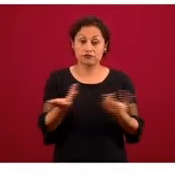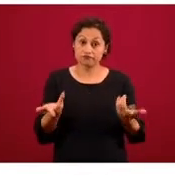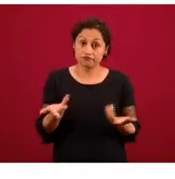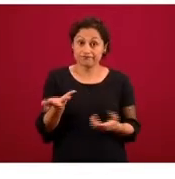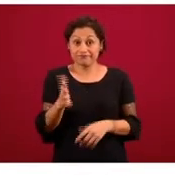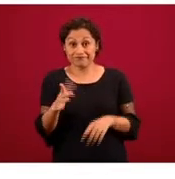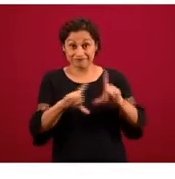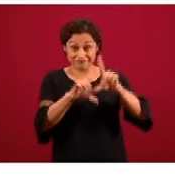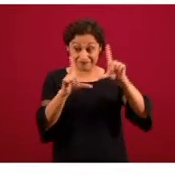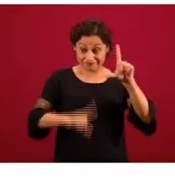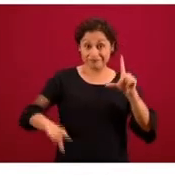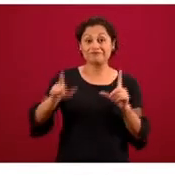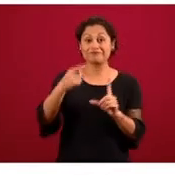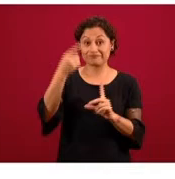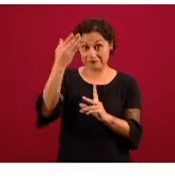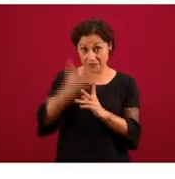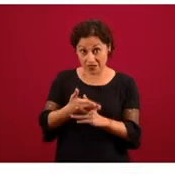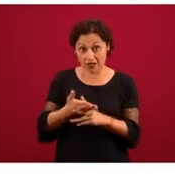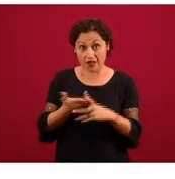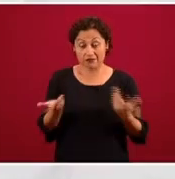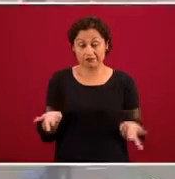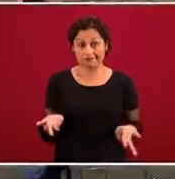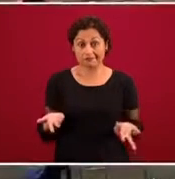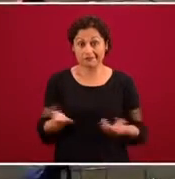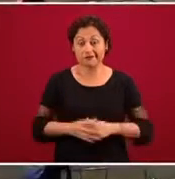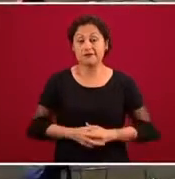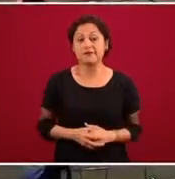the whole country of Mexico.